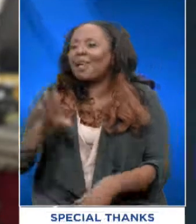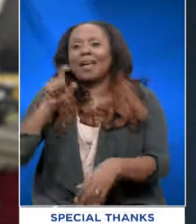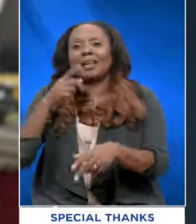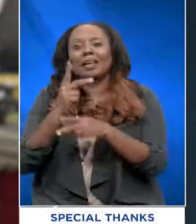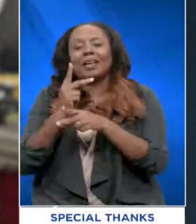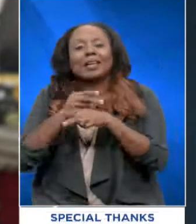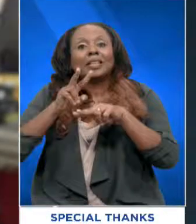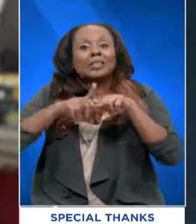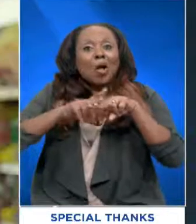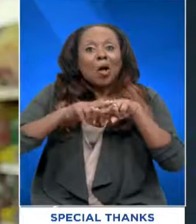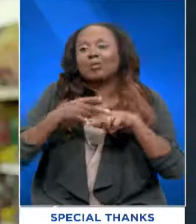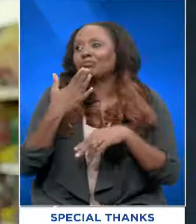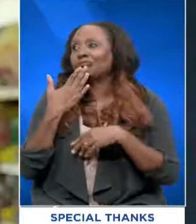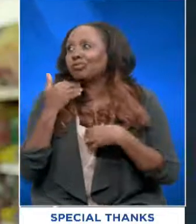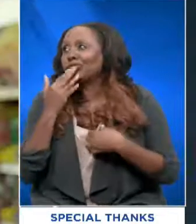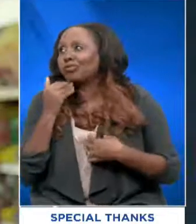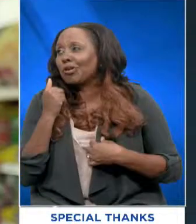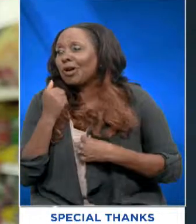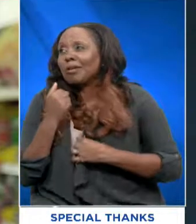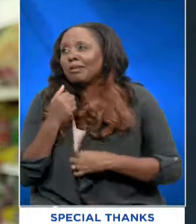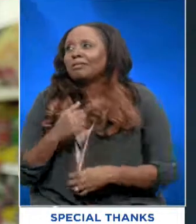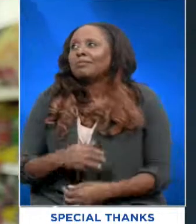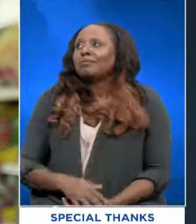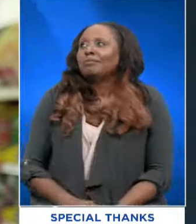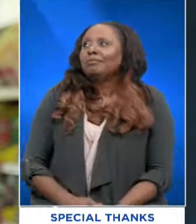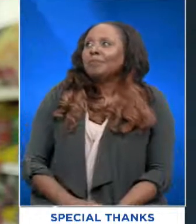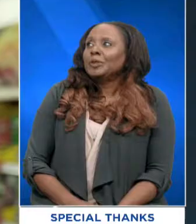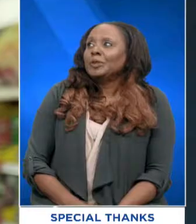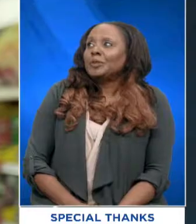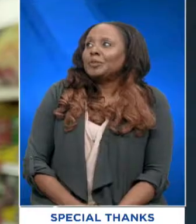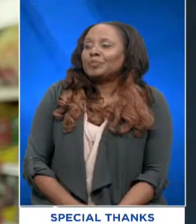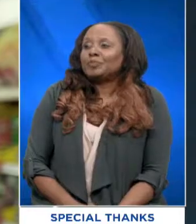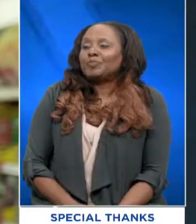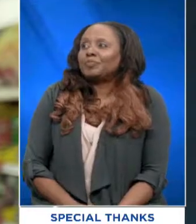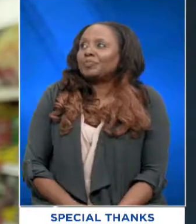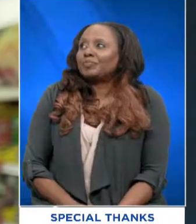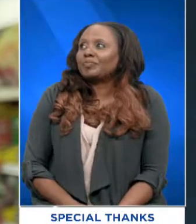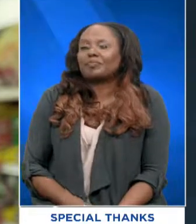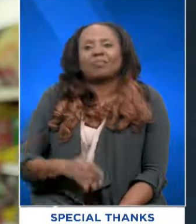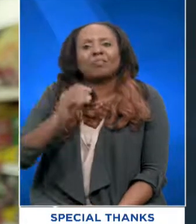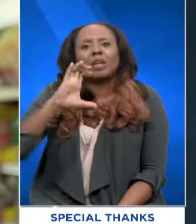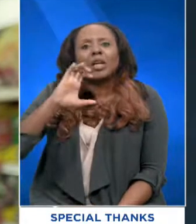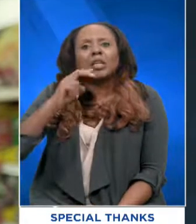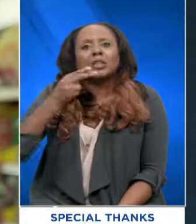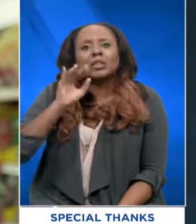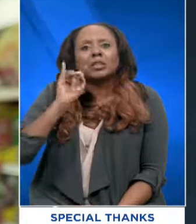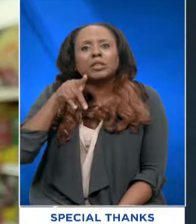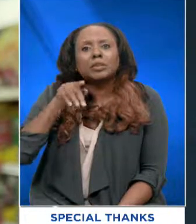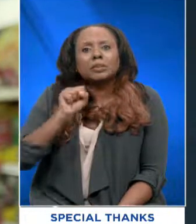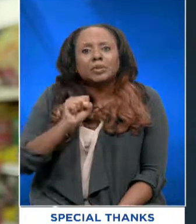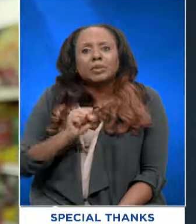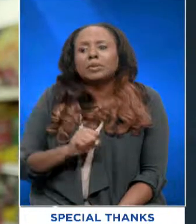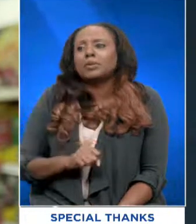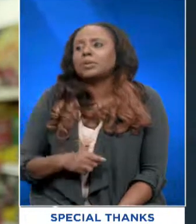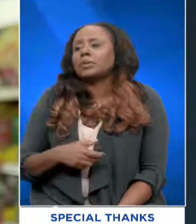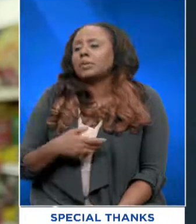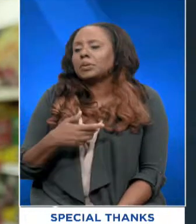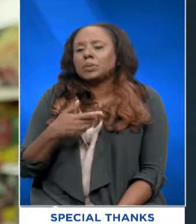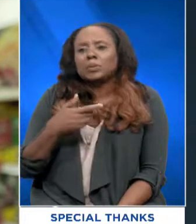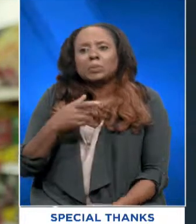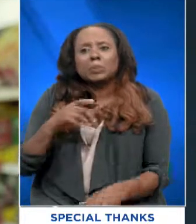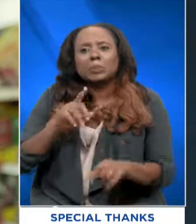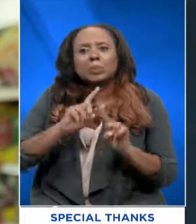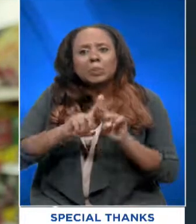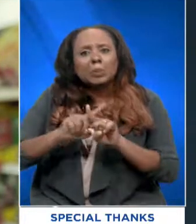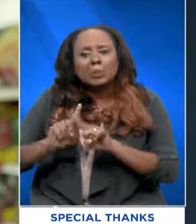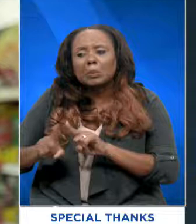sugar, and fat you consume. When it comes to the, the chips and certain items like that, oftentimes